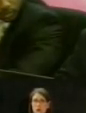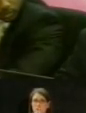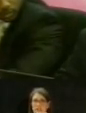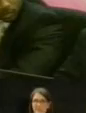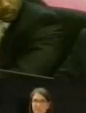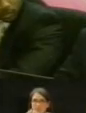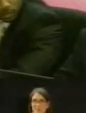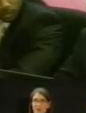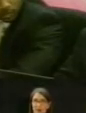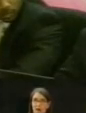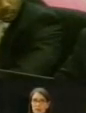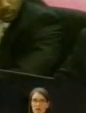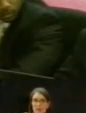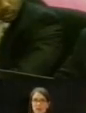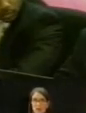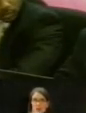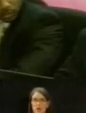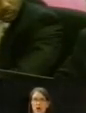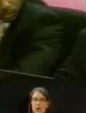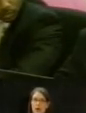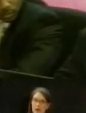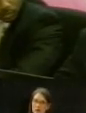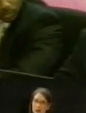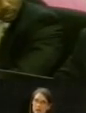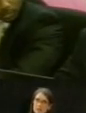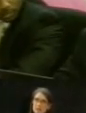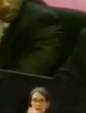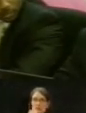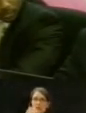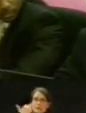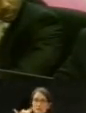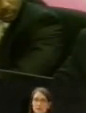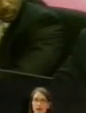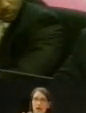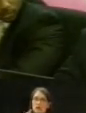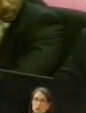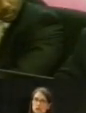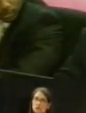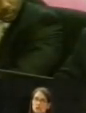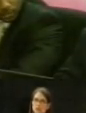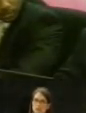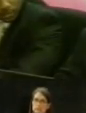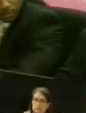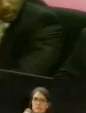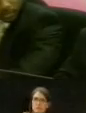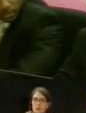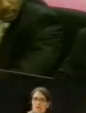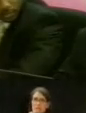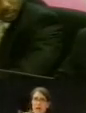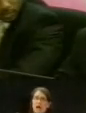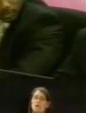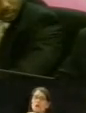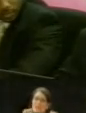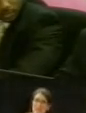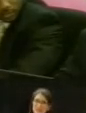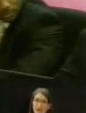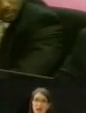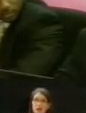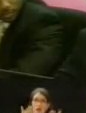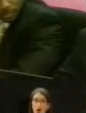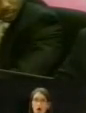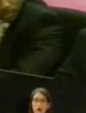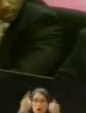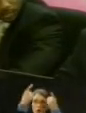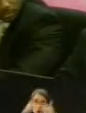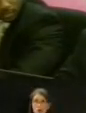now to step up and say we can offer this consent agreement where we admit no wrong, where you don't have to admit you